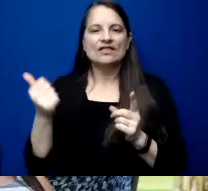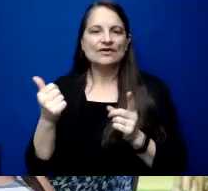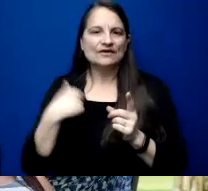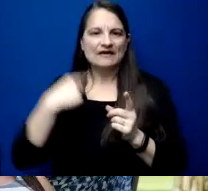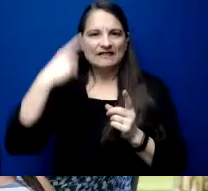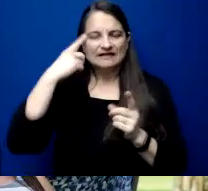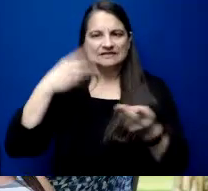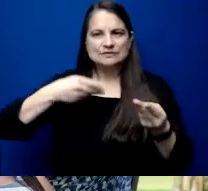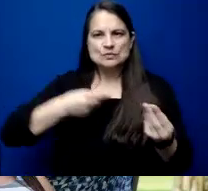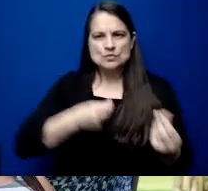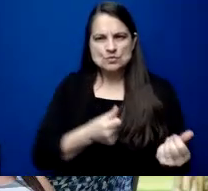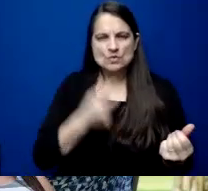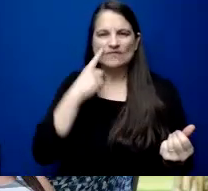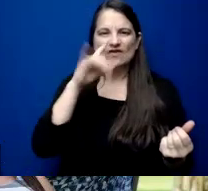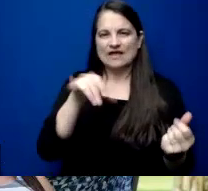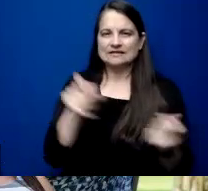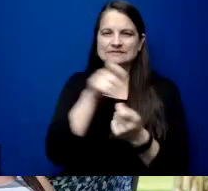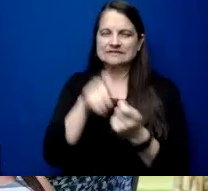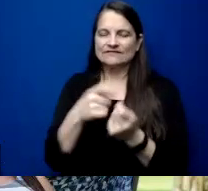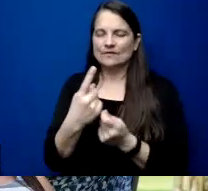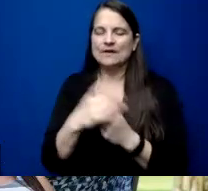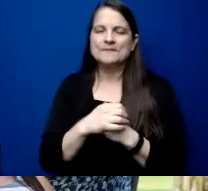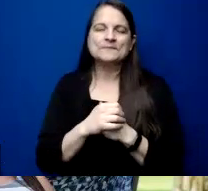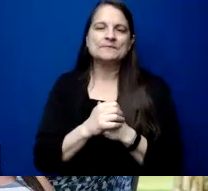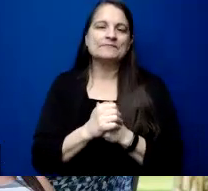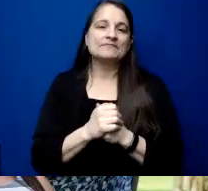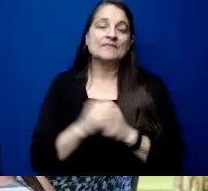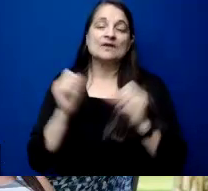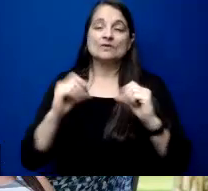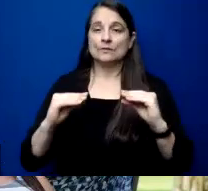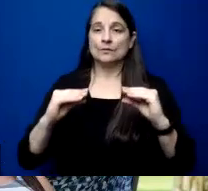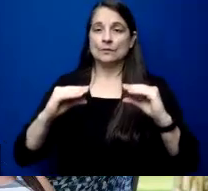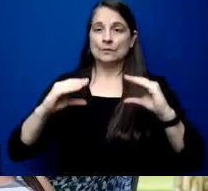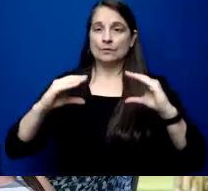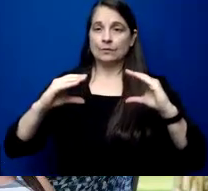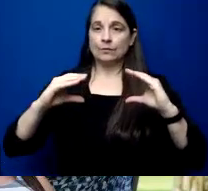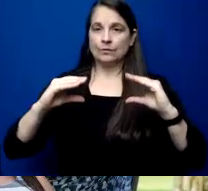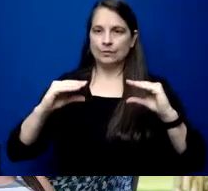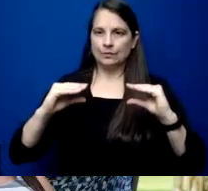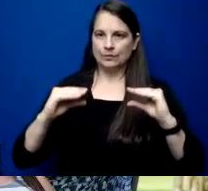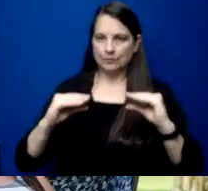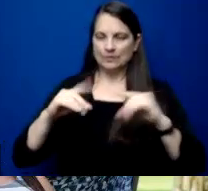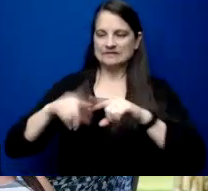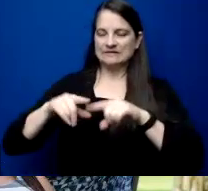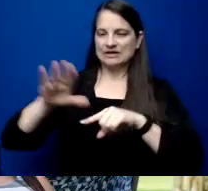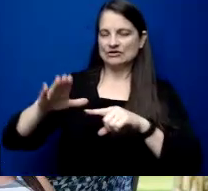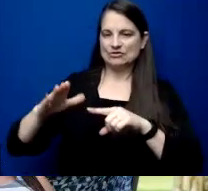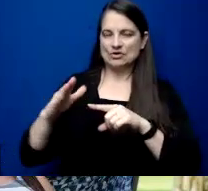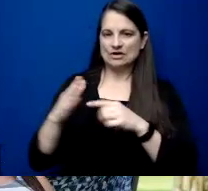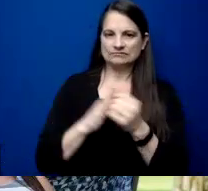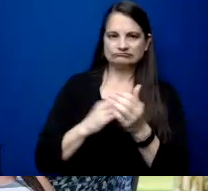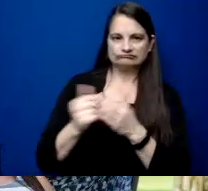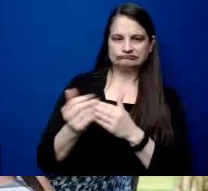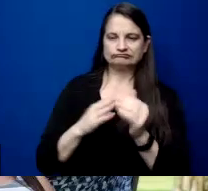is a smooth texture on this particular one. But you can inflate or deflate them based on your comfort level, and can kind of give you a little wiggle